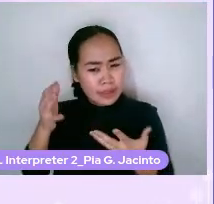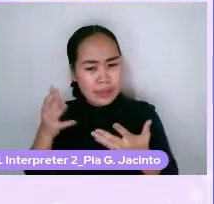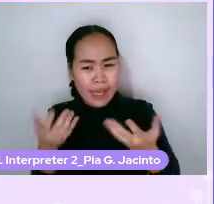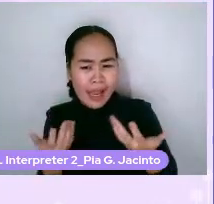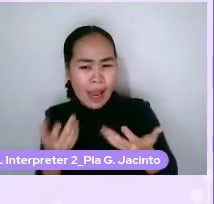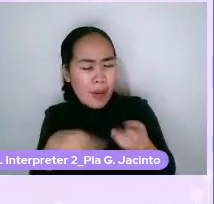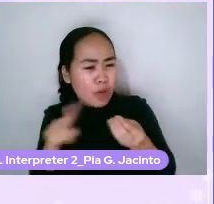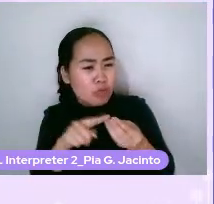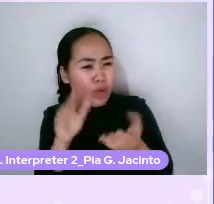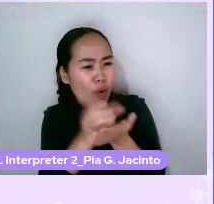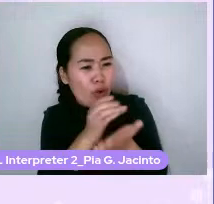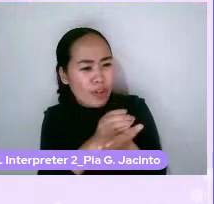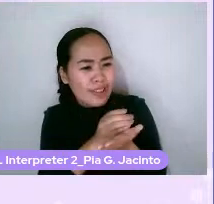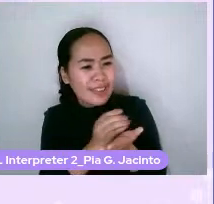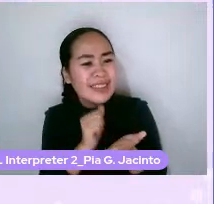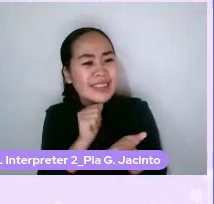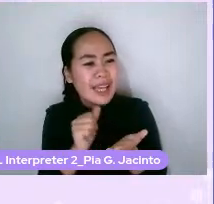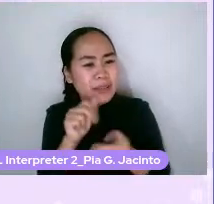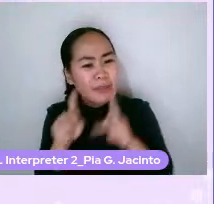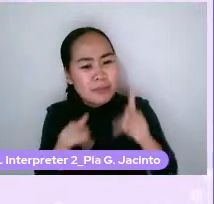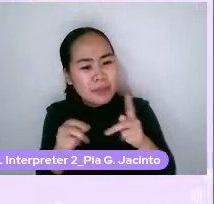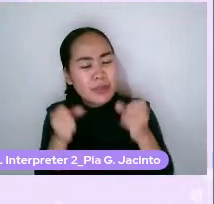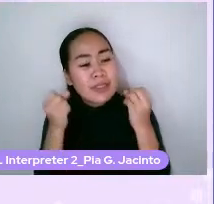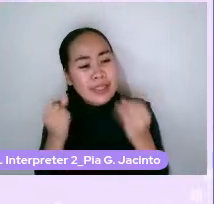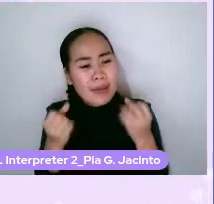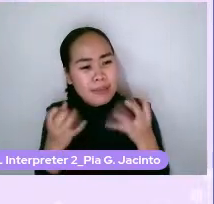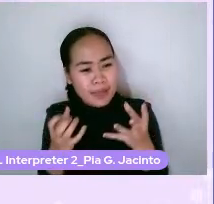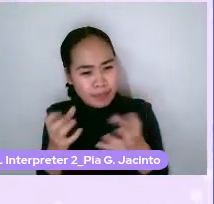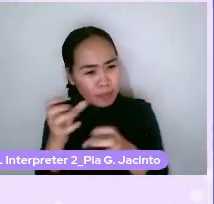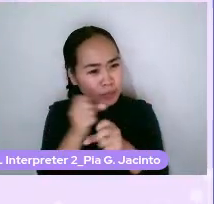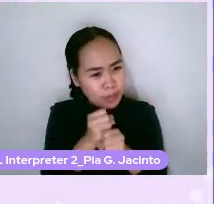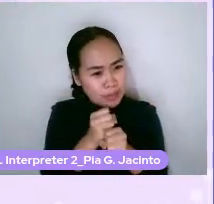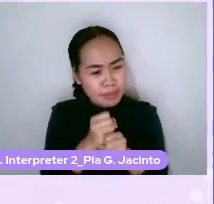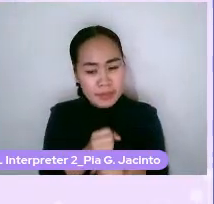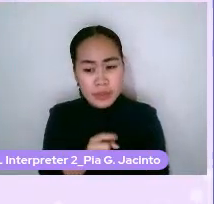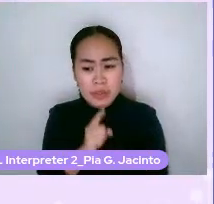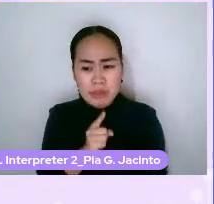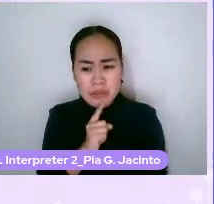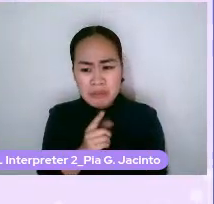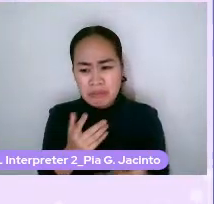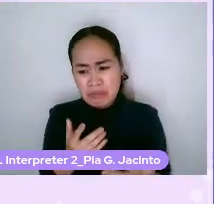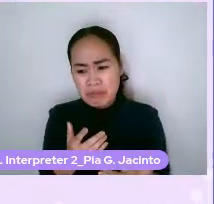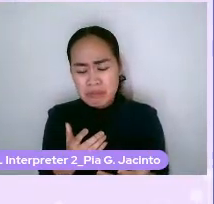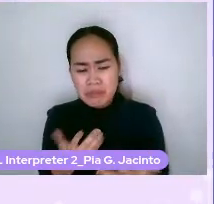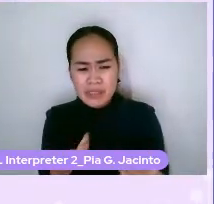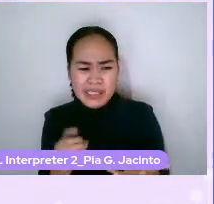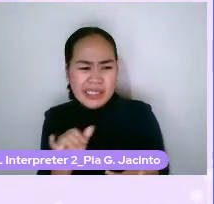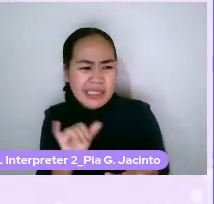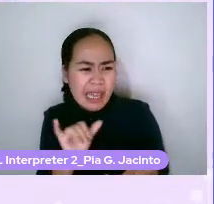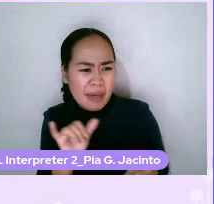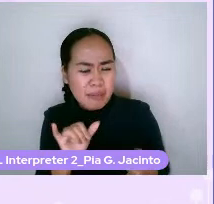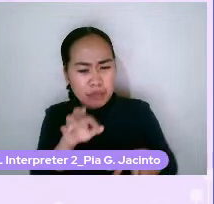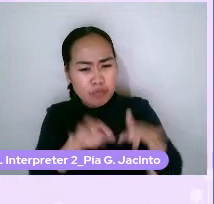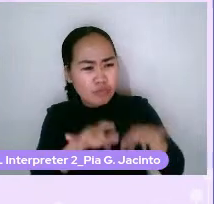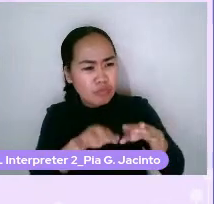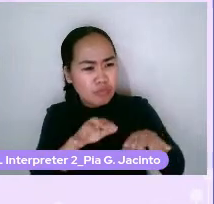in computer science course are mostly men. Yung mga mukhang tambay sa computer shop hanggang hating